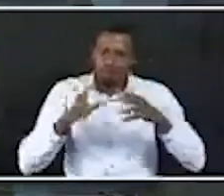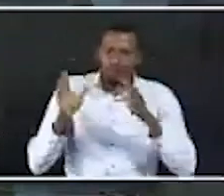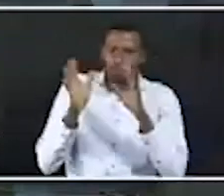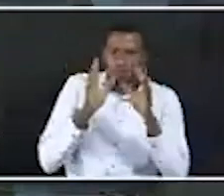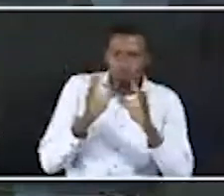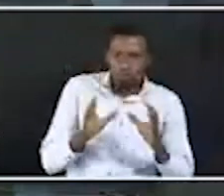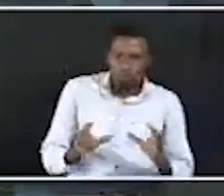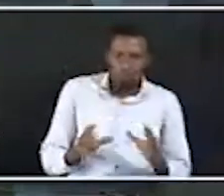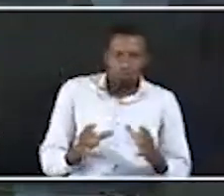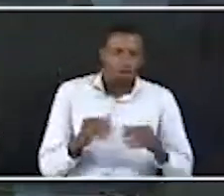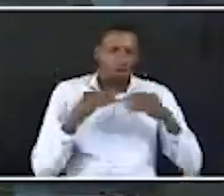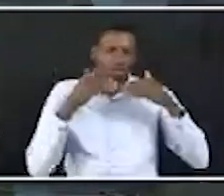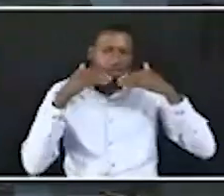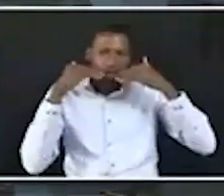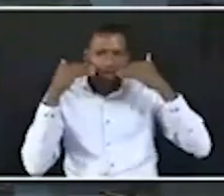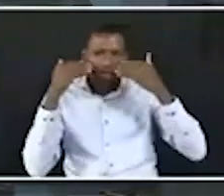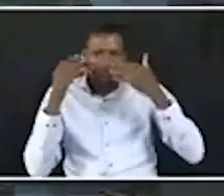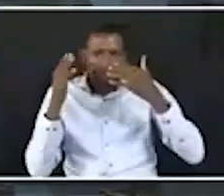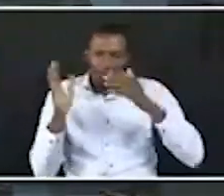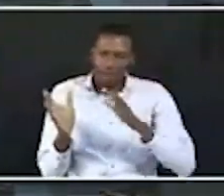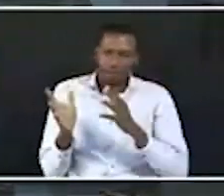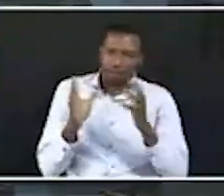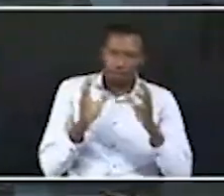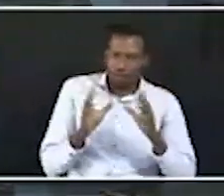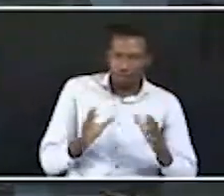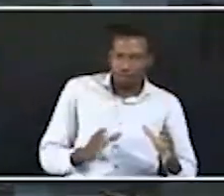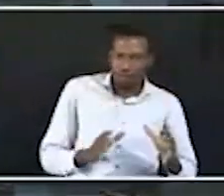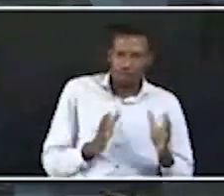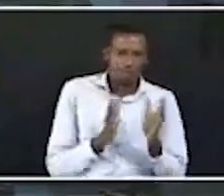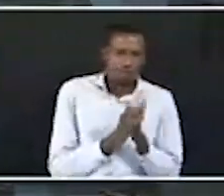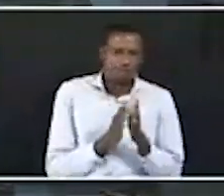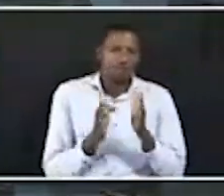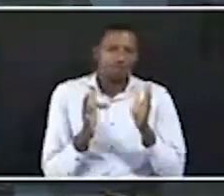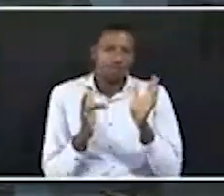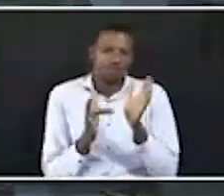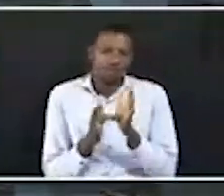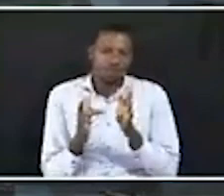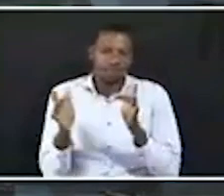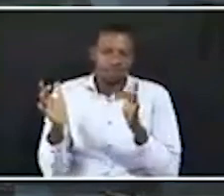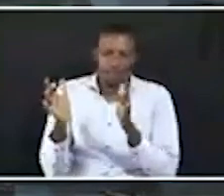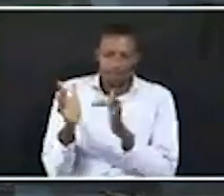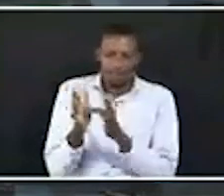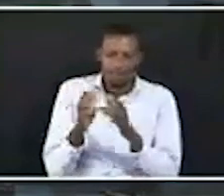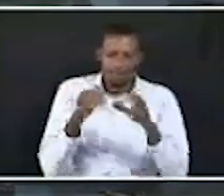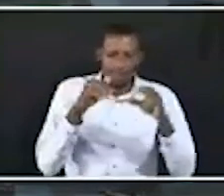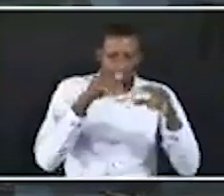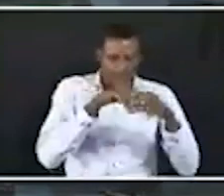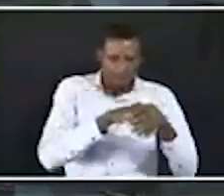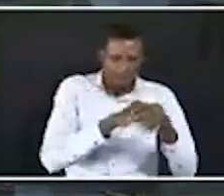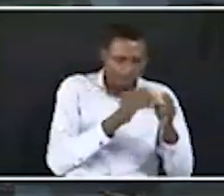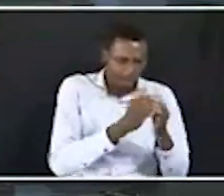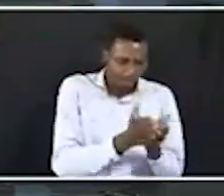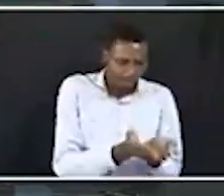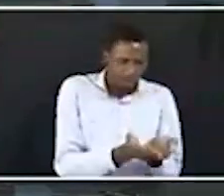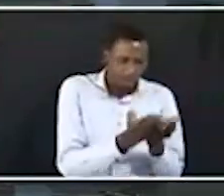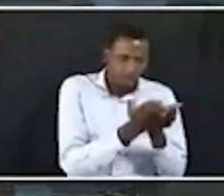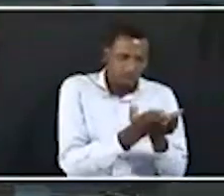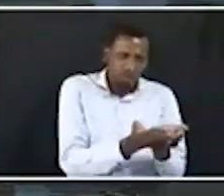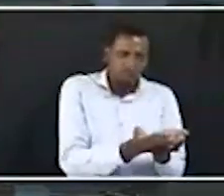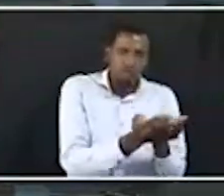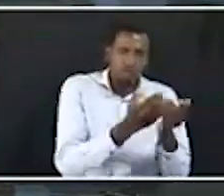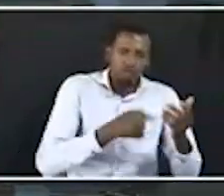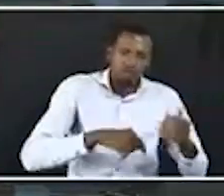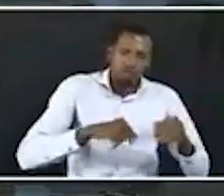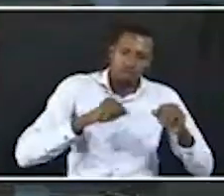the storm. Smile at the storm. With Jesus in the vessel, we